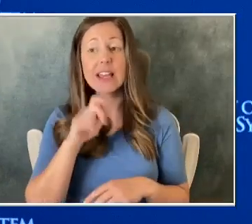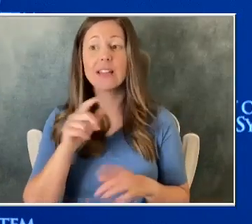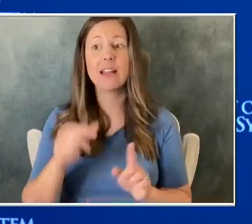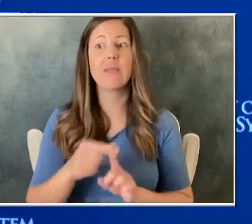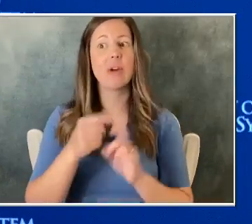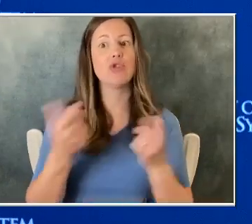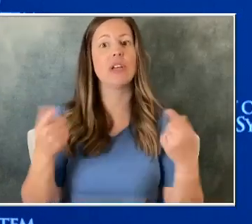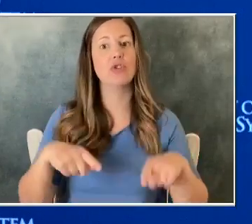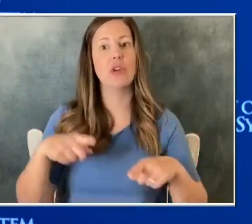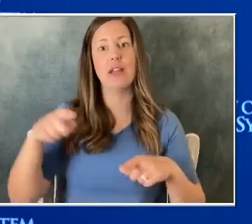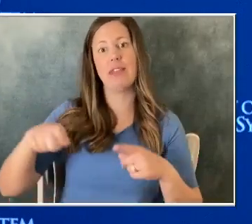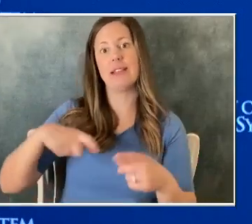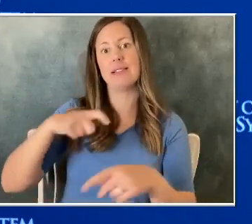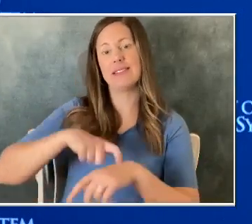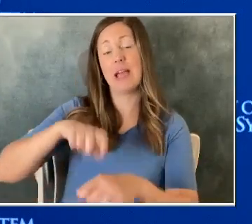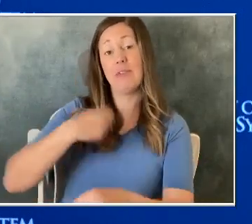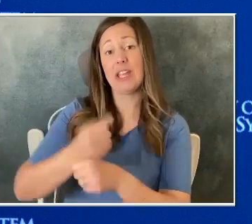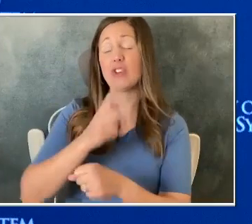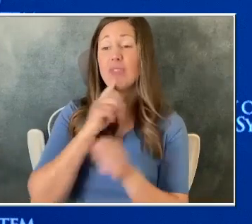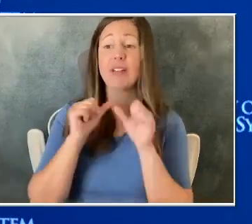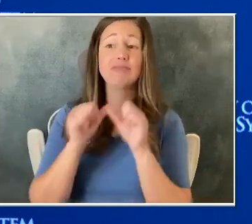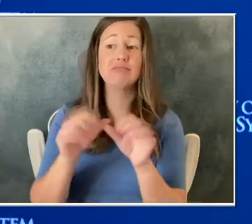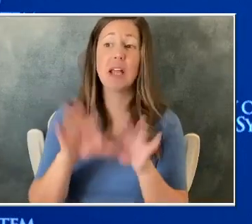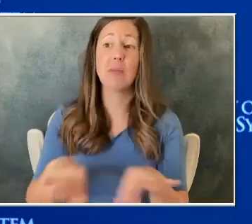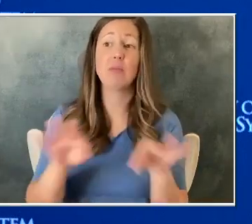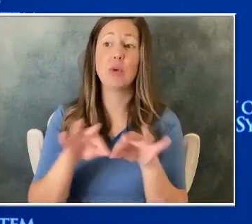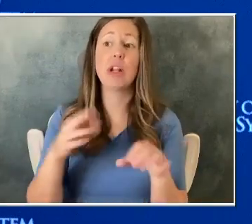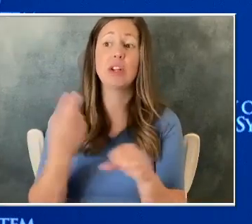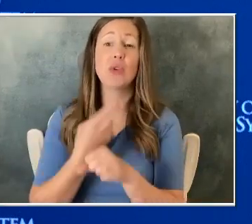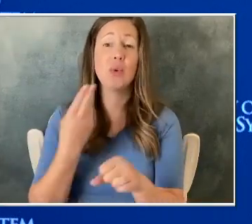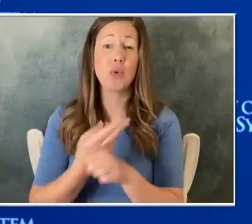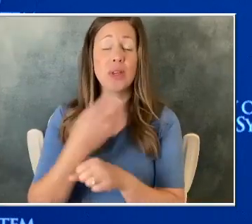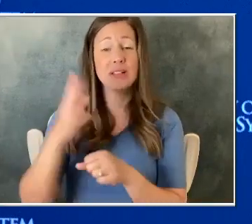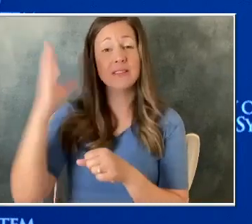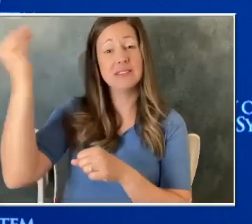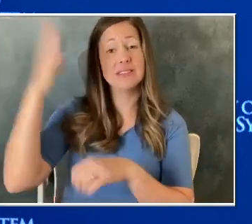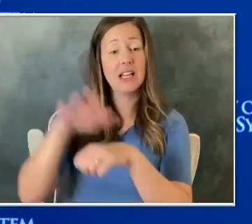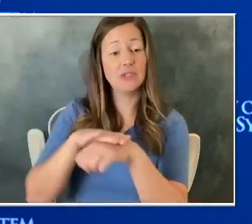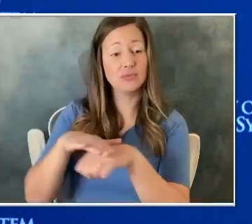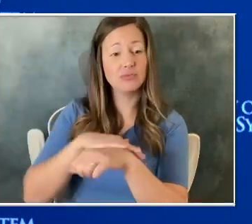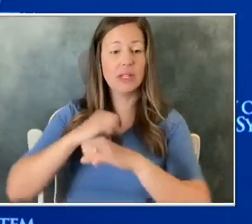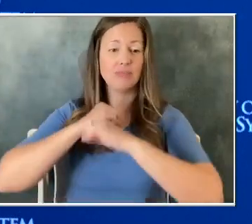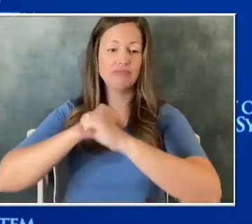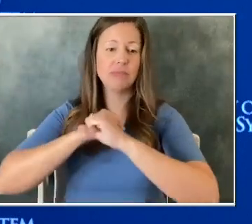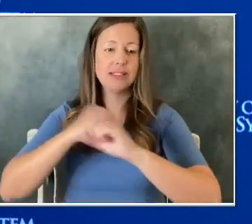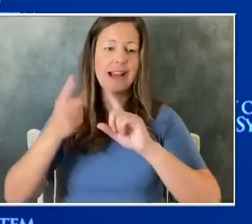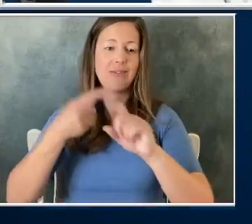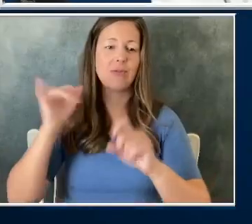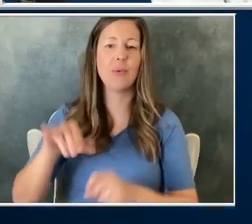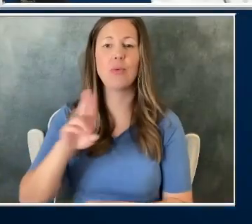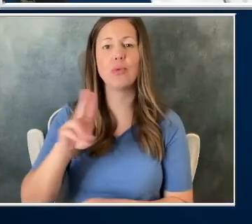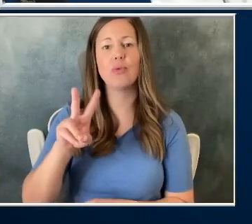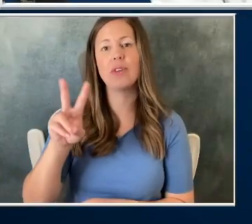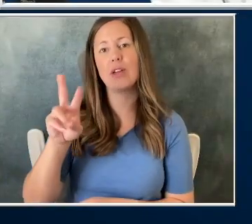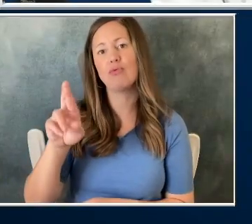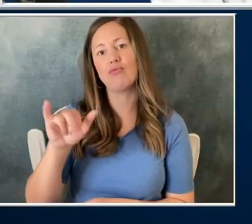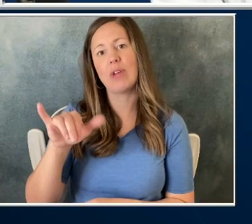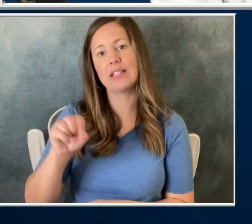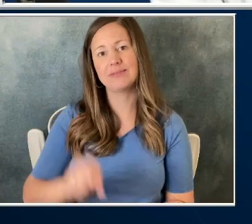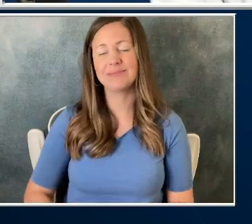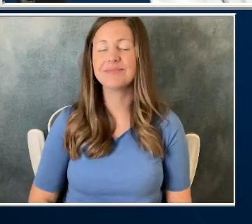of the year, vitally important to continue to use sunscreen and protect yourself from those harmful UV rays.